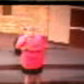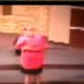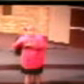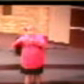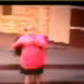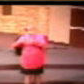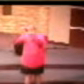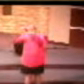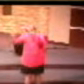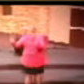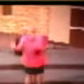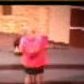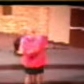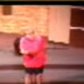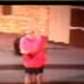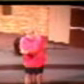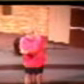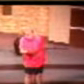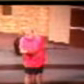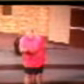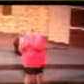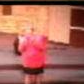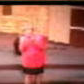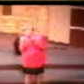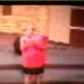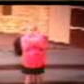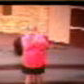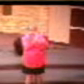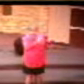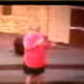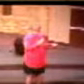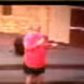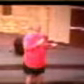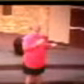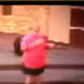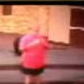though the teachers and Pharisees are